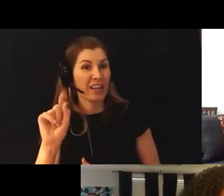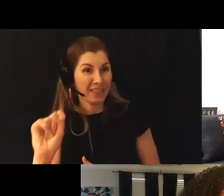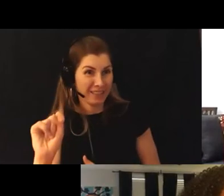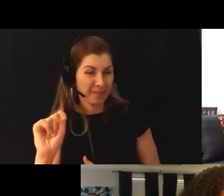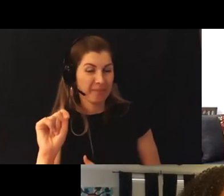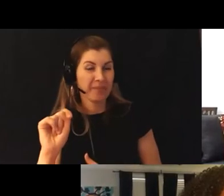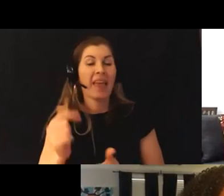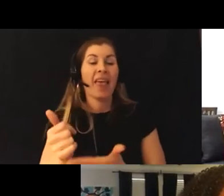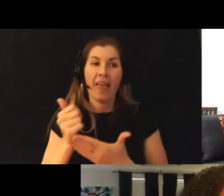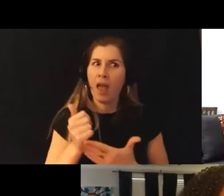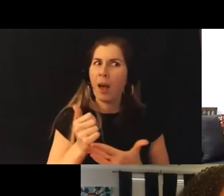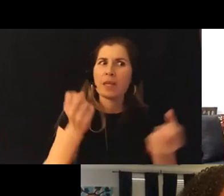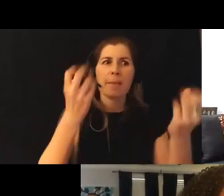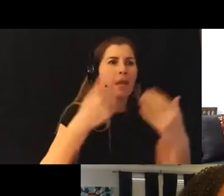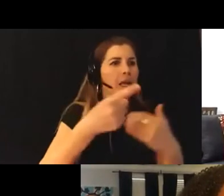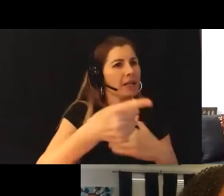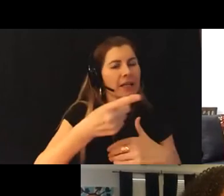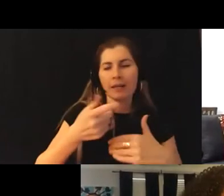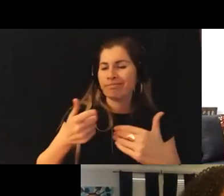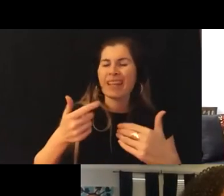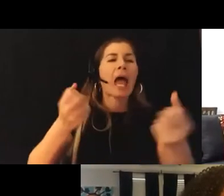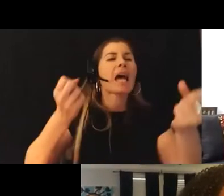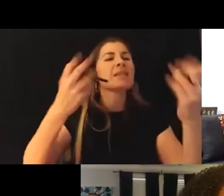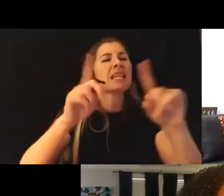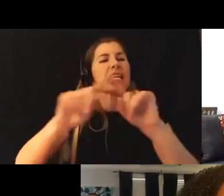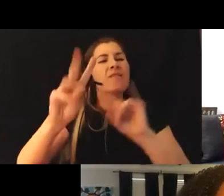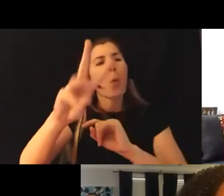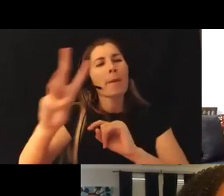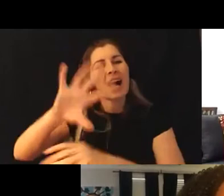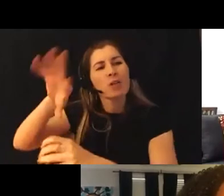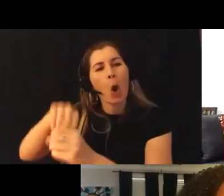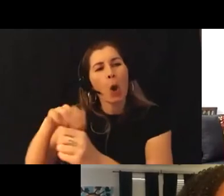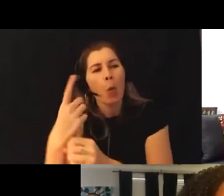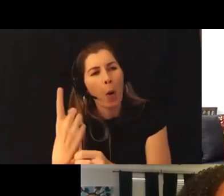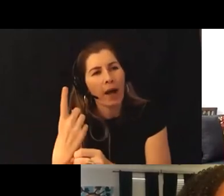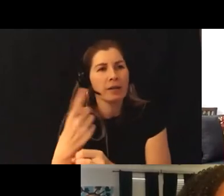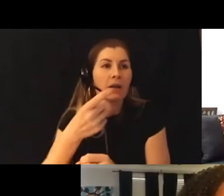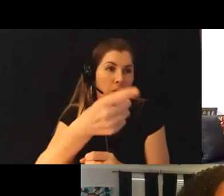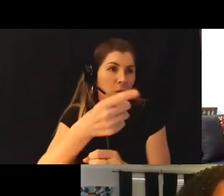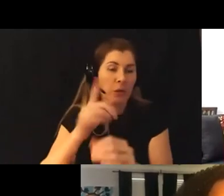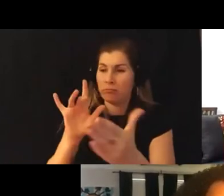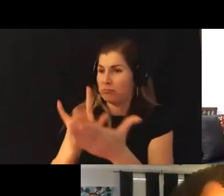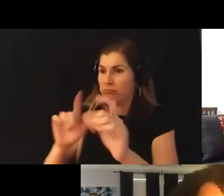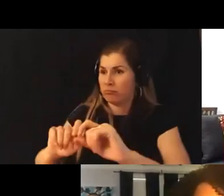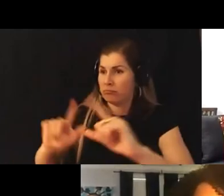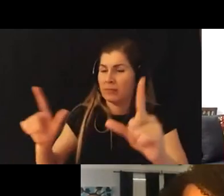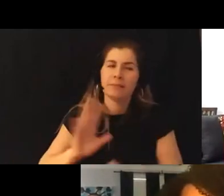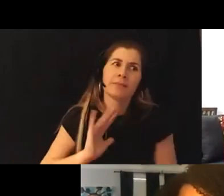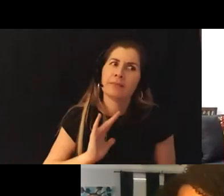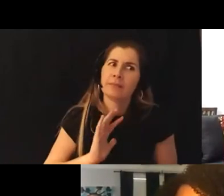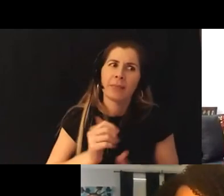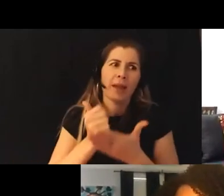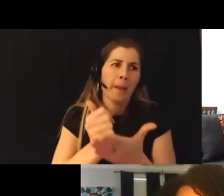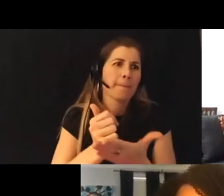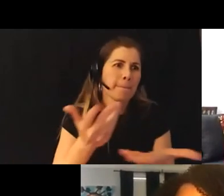to information from many different sites. So I just wanted to put that out there as well as a resource that can help